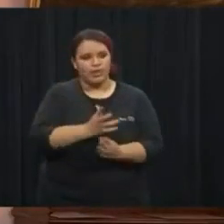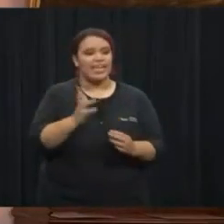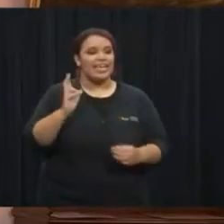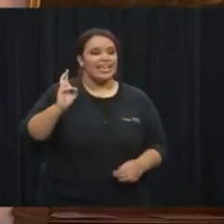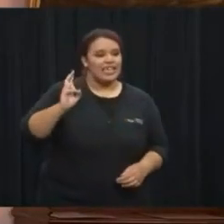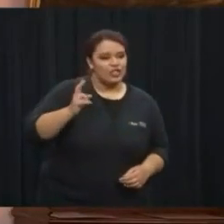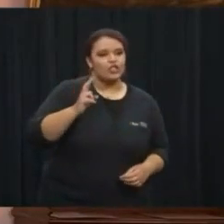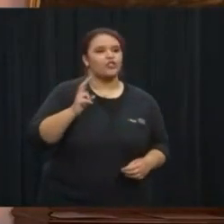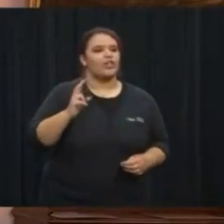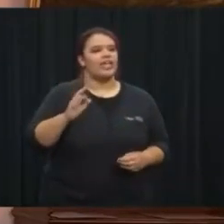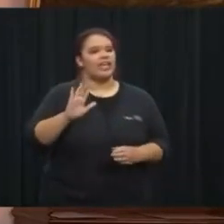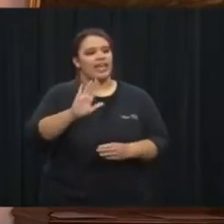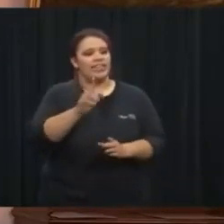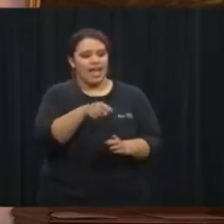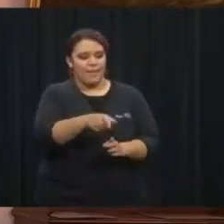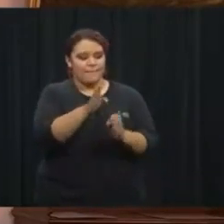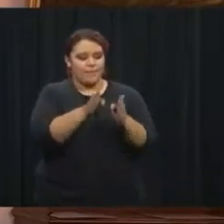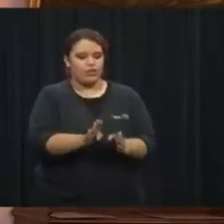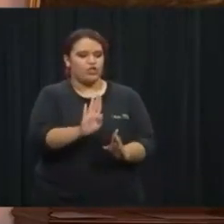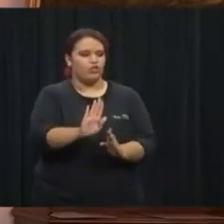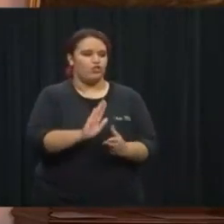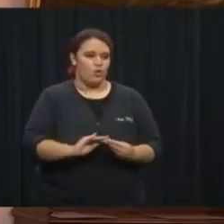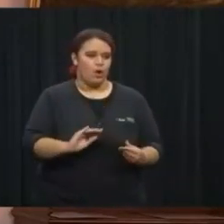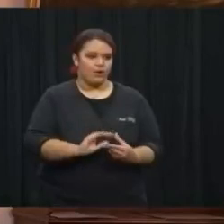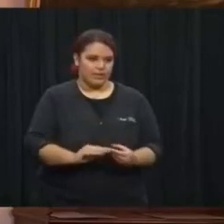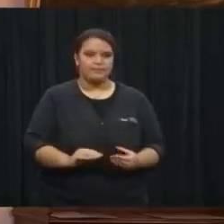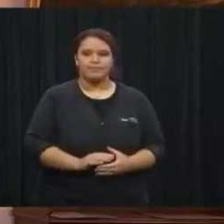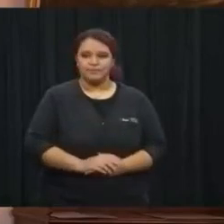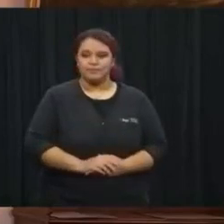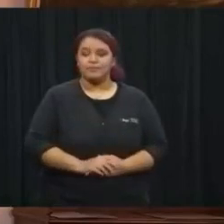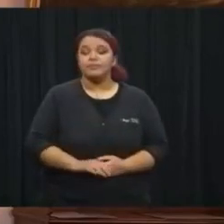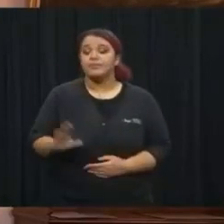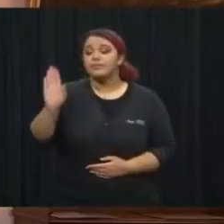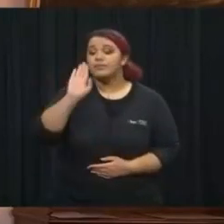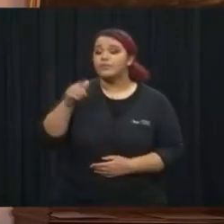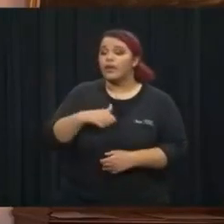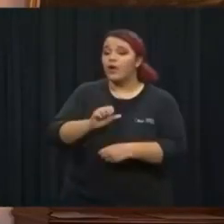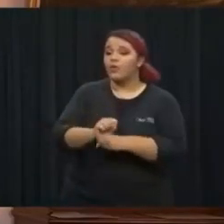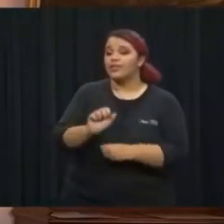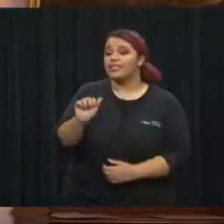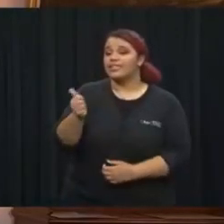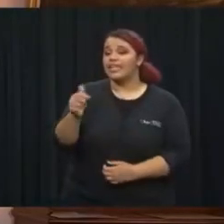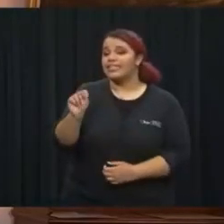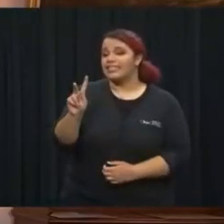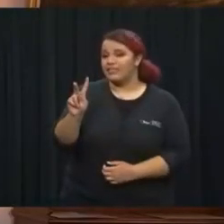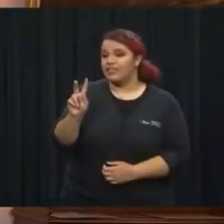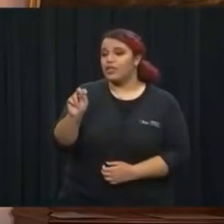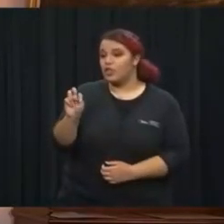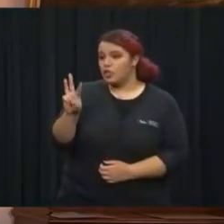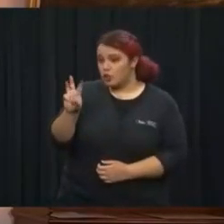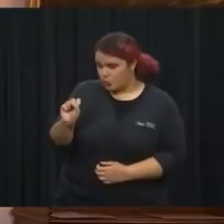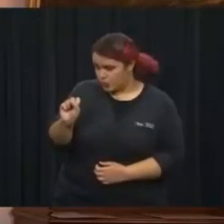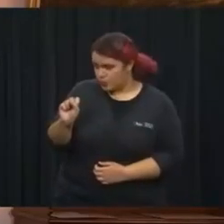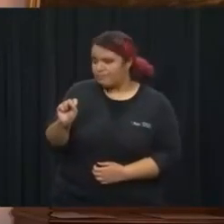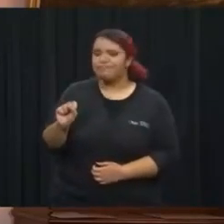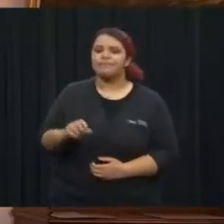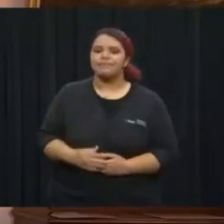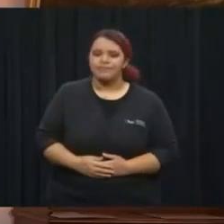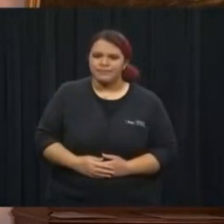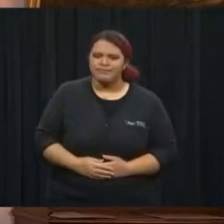You keep saying that. Lieutenant Governor keeps reminding me, how are we going to tell you to batten down the hatches and get that to everywhere it needs to be? We